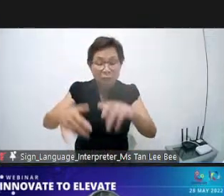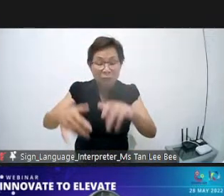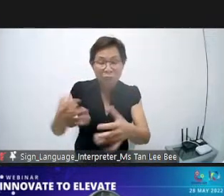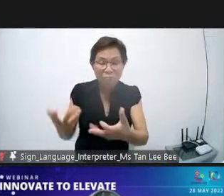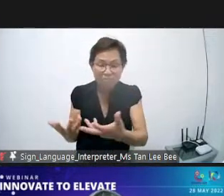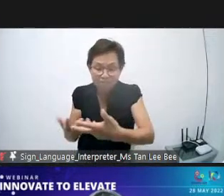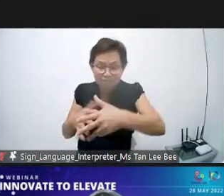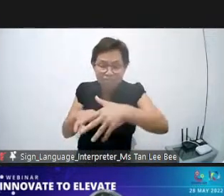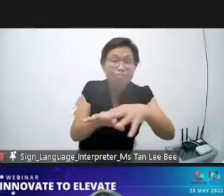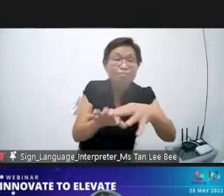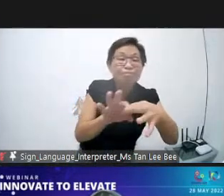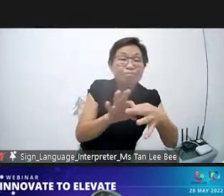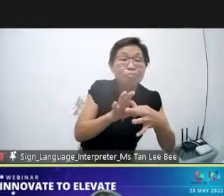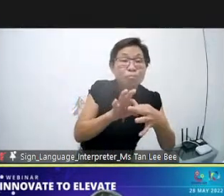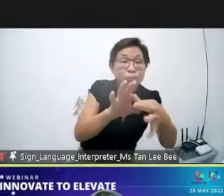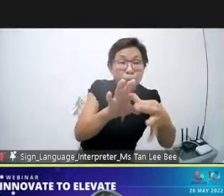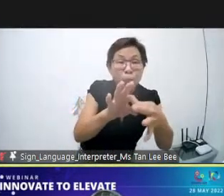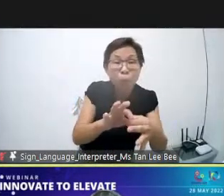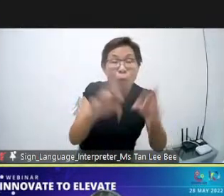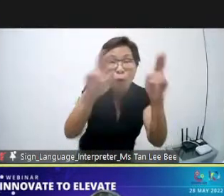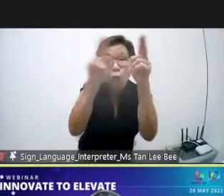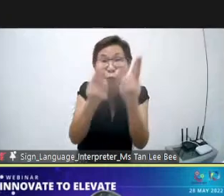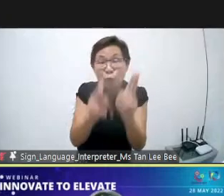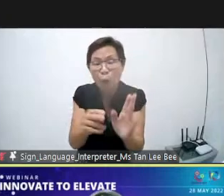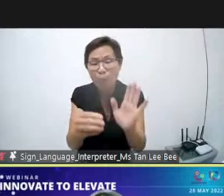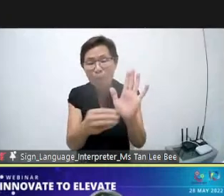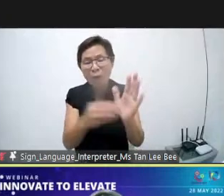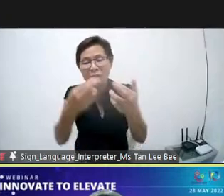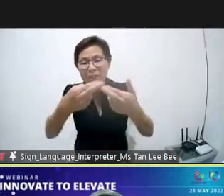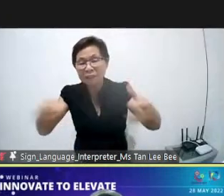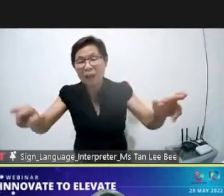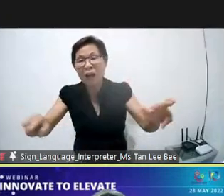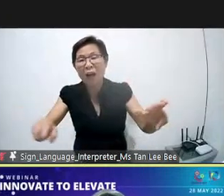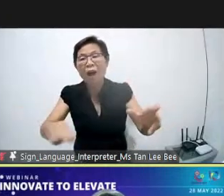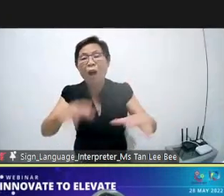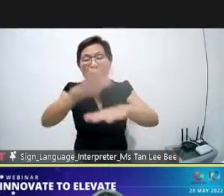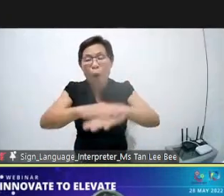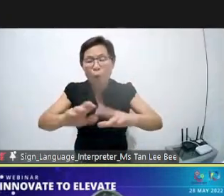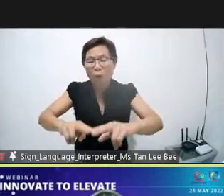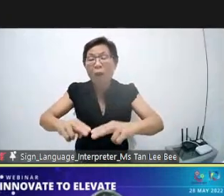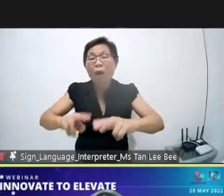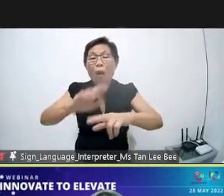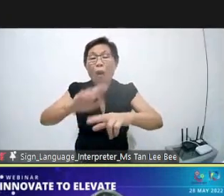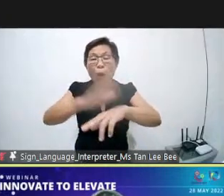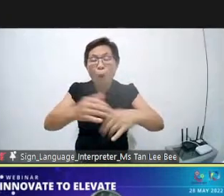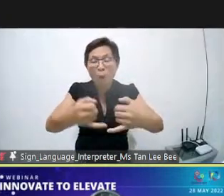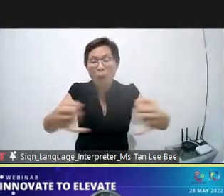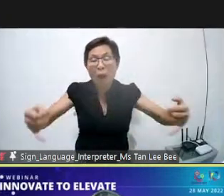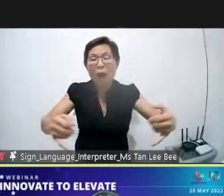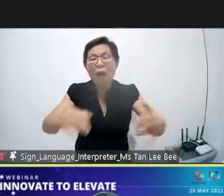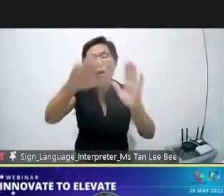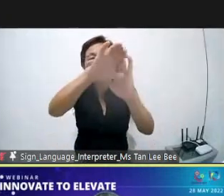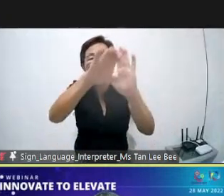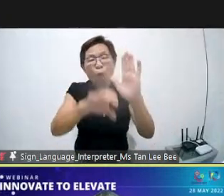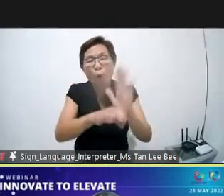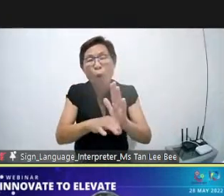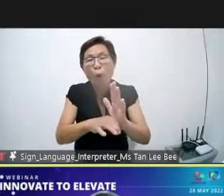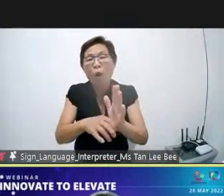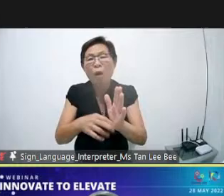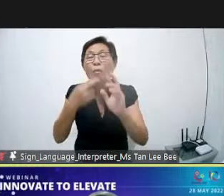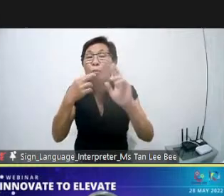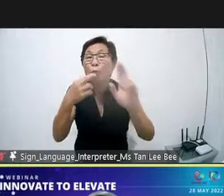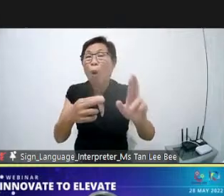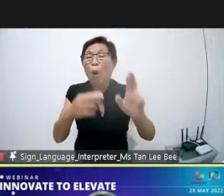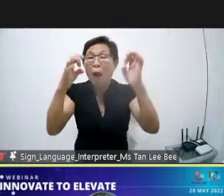collaboration with UNESCO Bangkok, launched the online course for teachers entitled Responding to Educational Needs of Learners